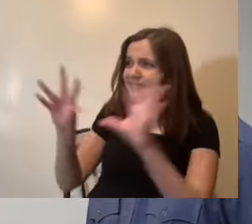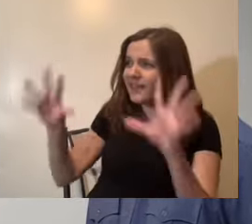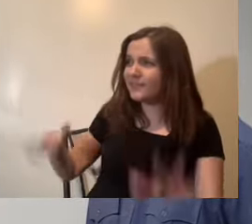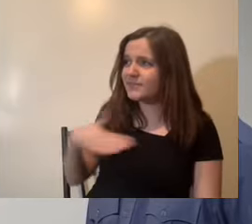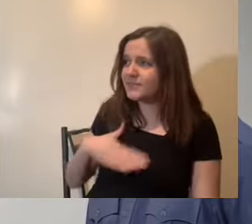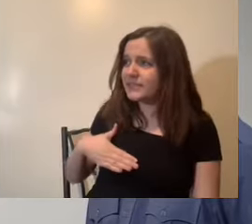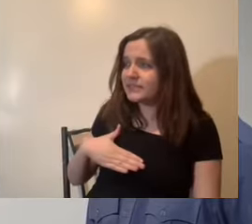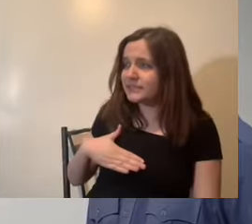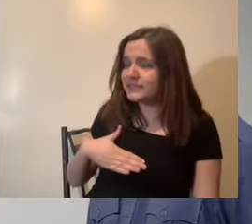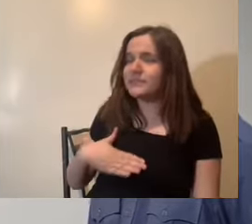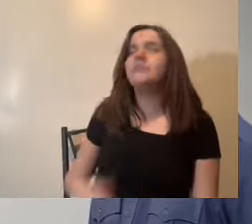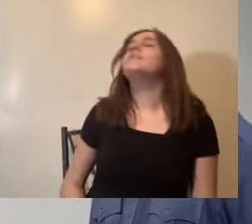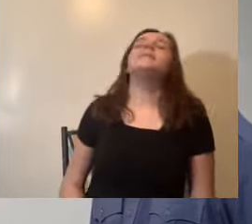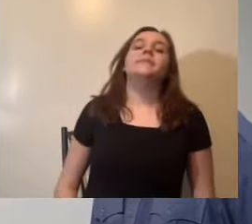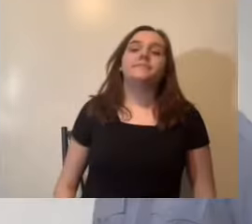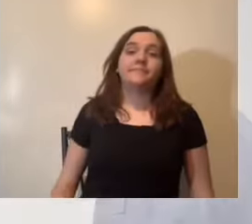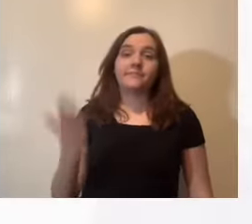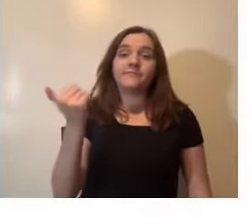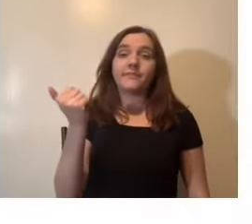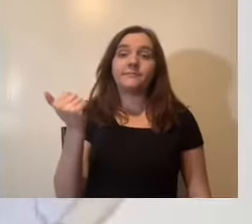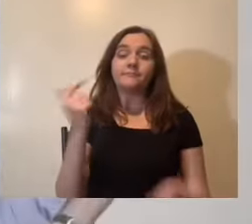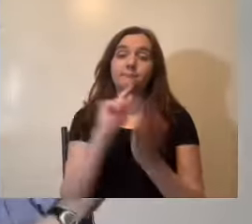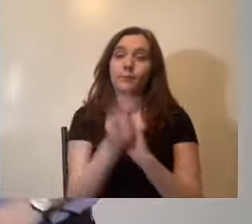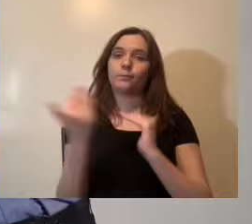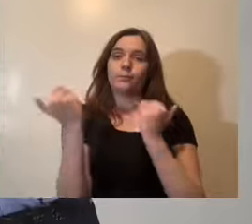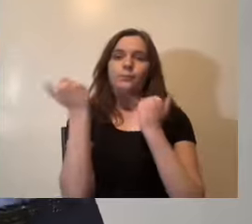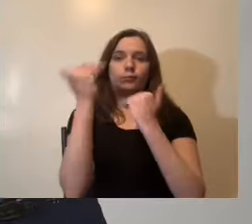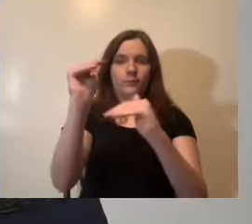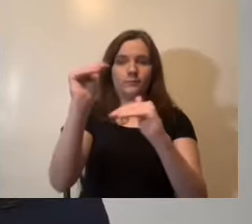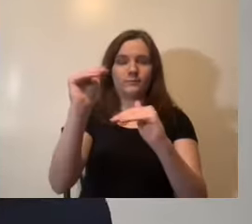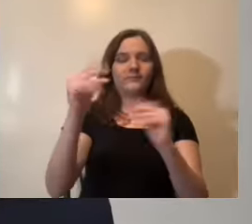may take this time to review the equipment before you.